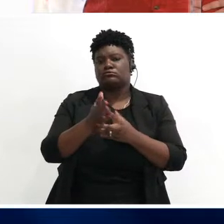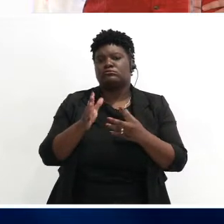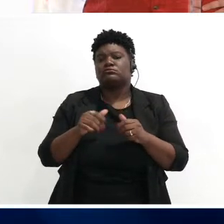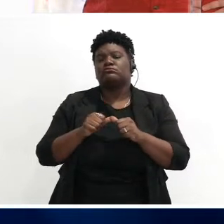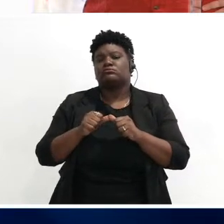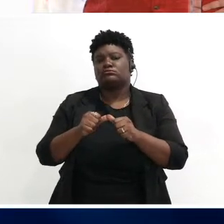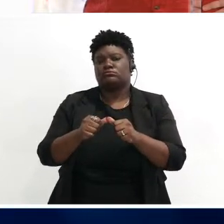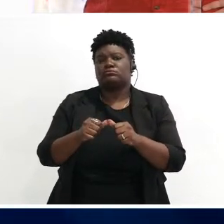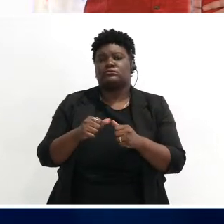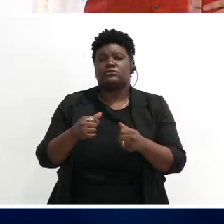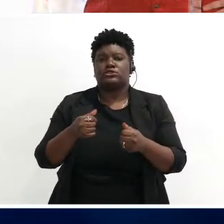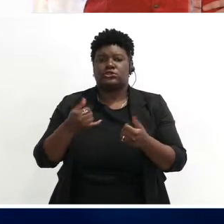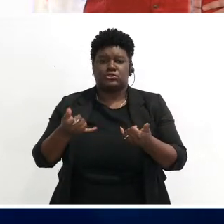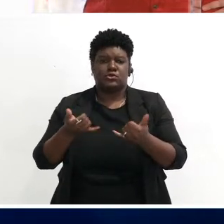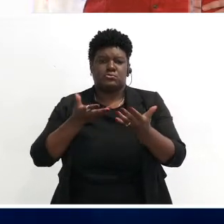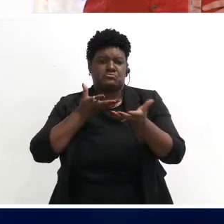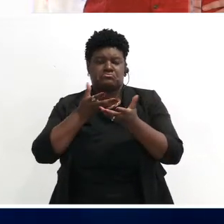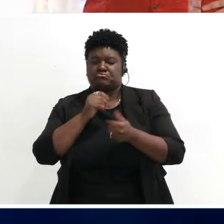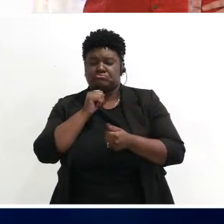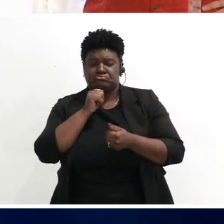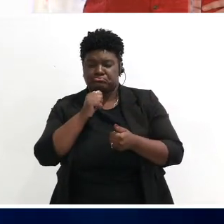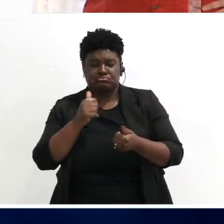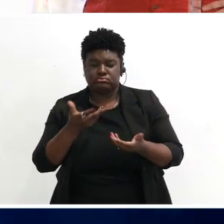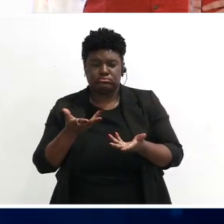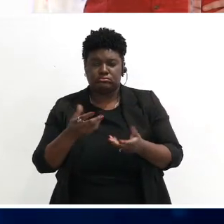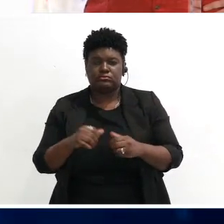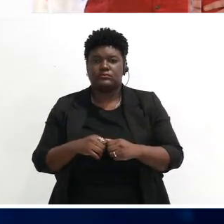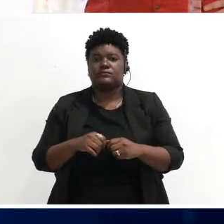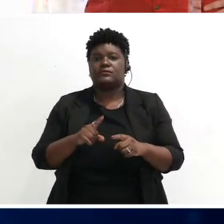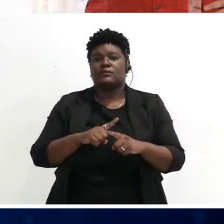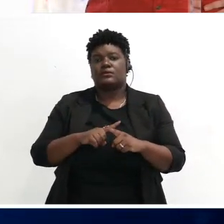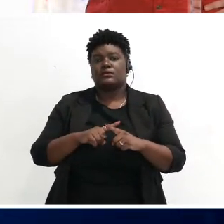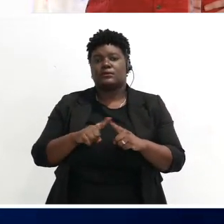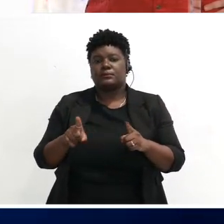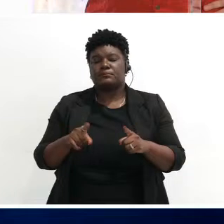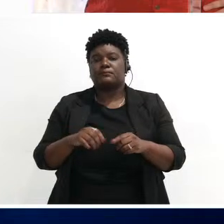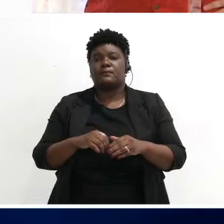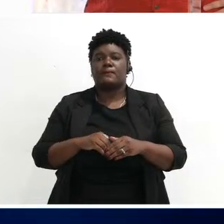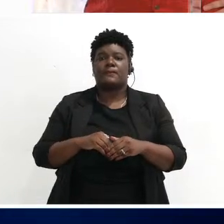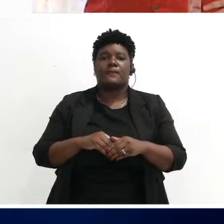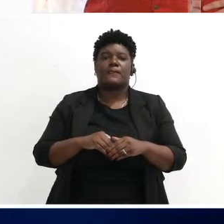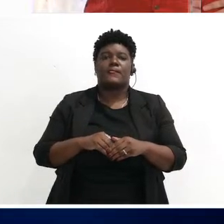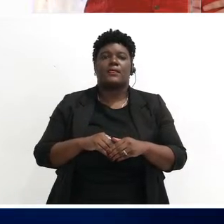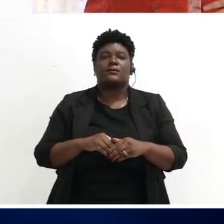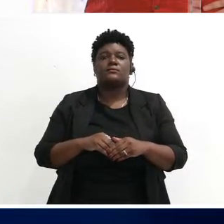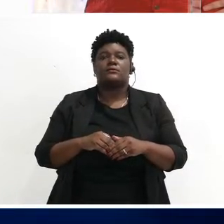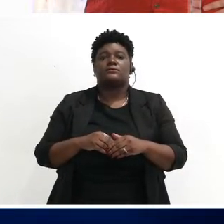MEMS again stands for micro electromechanical systems, but essentially